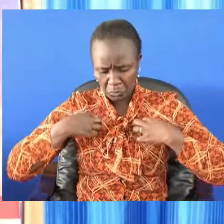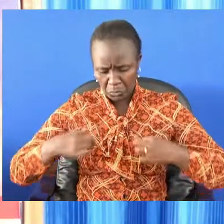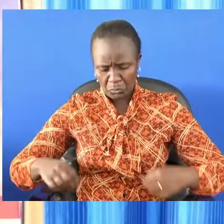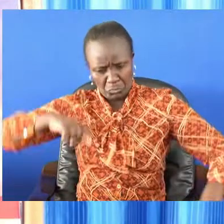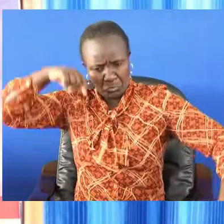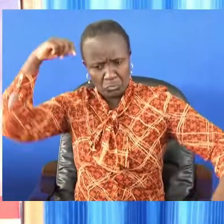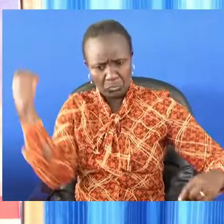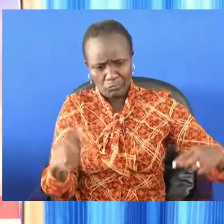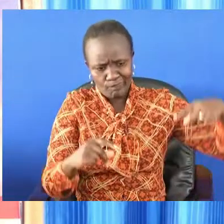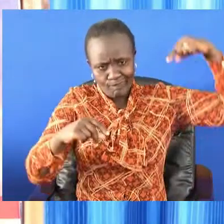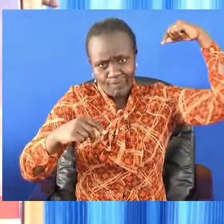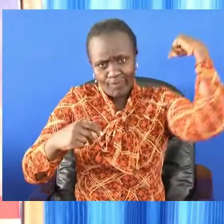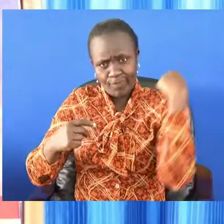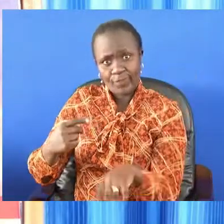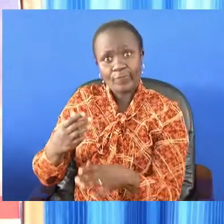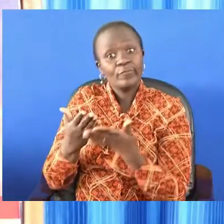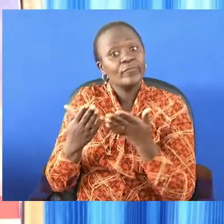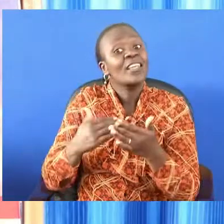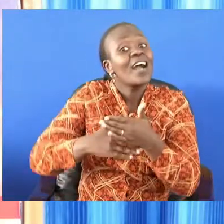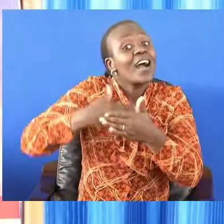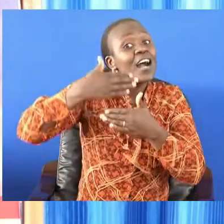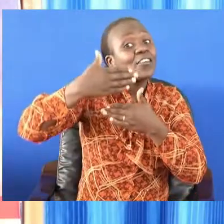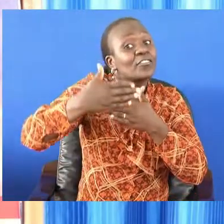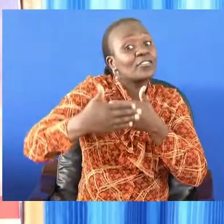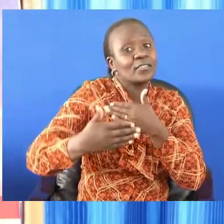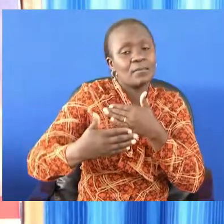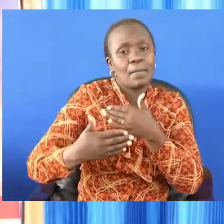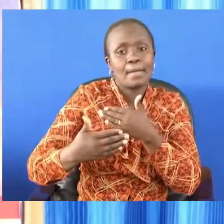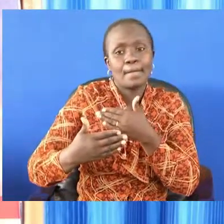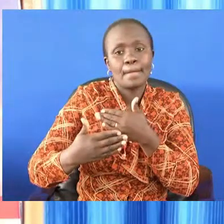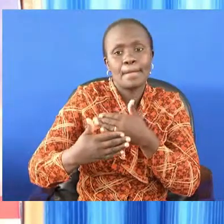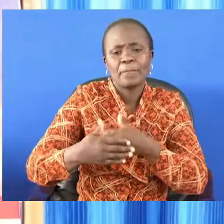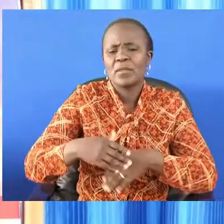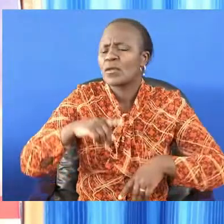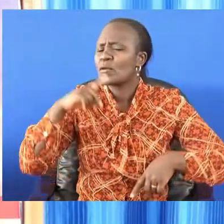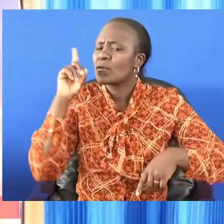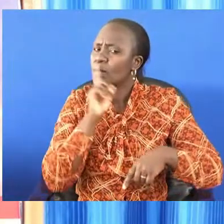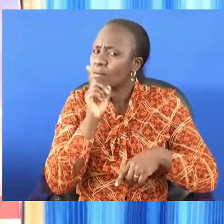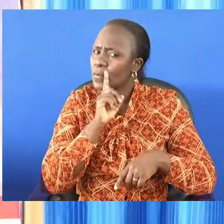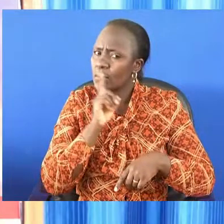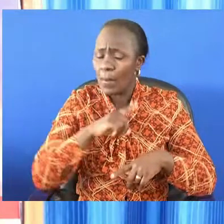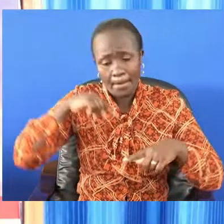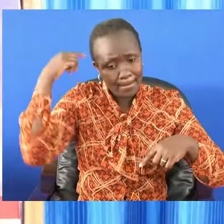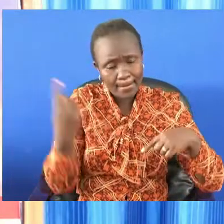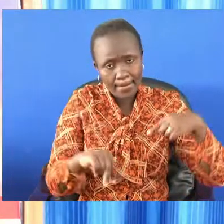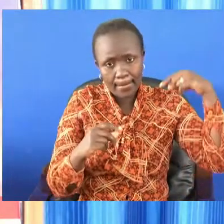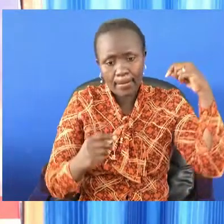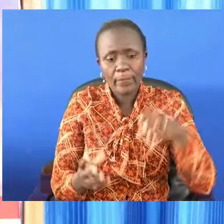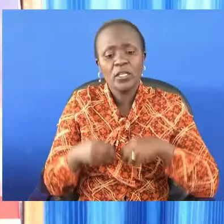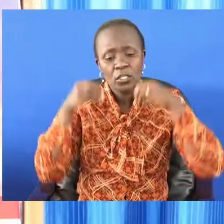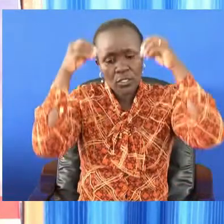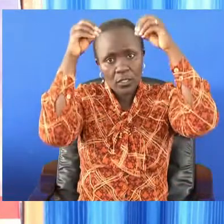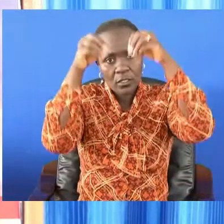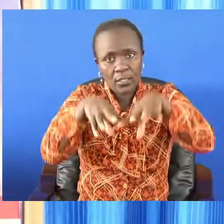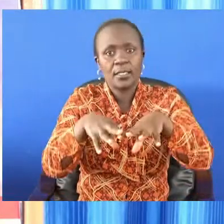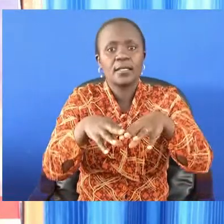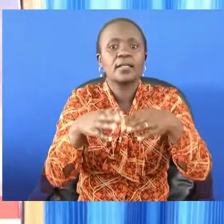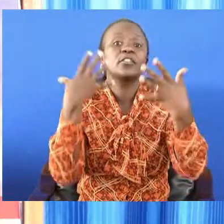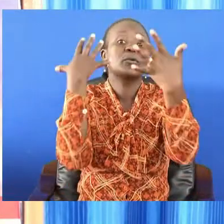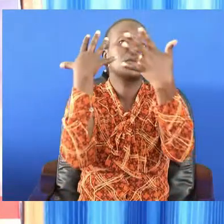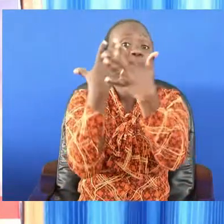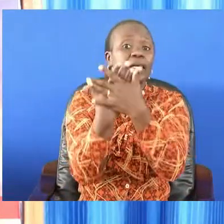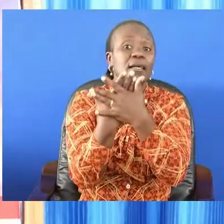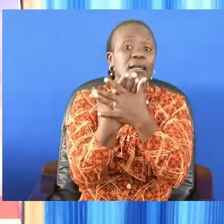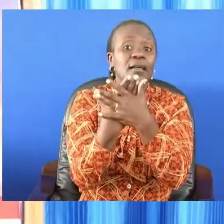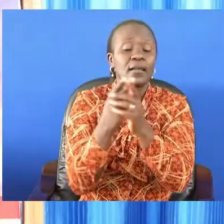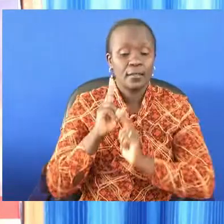and beaten with rods. After they had been severely flogged, they were thrown into prison. And